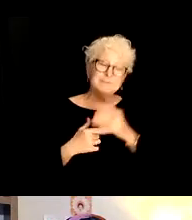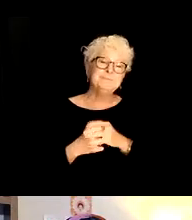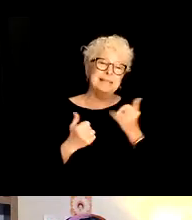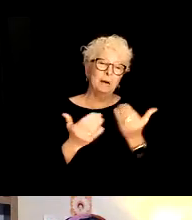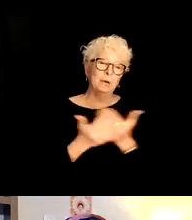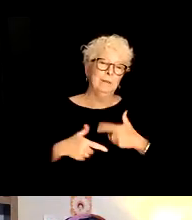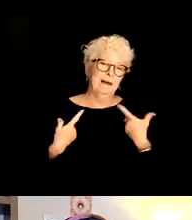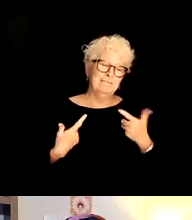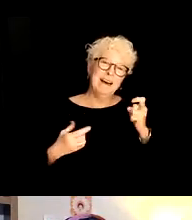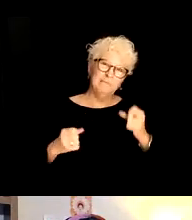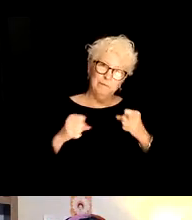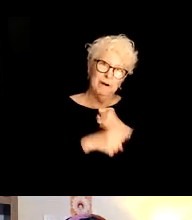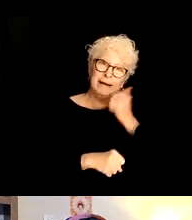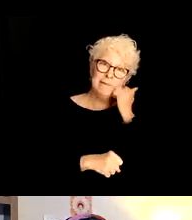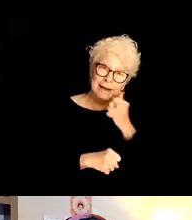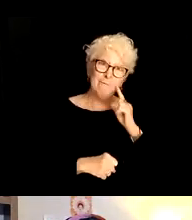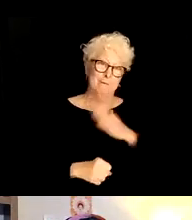for it.